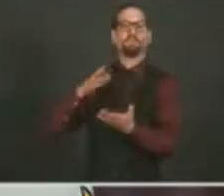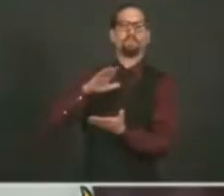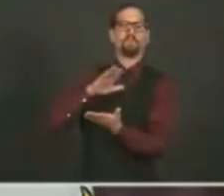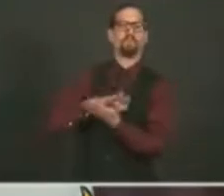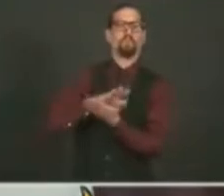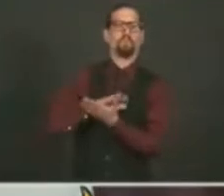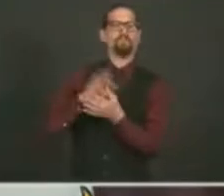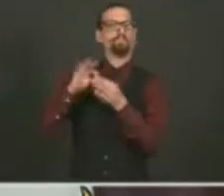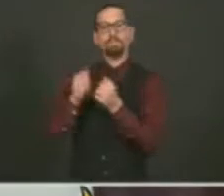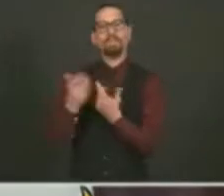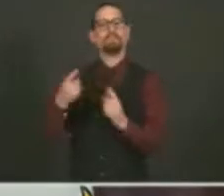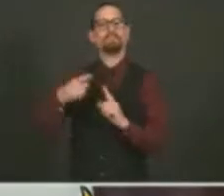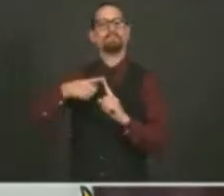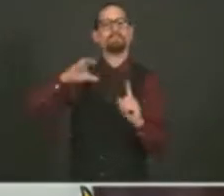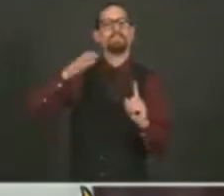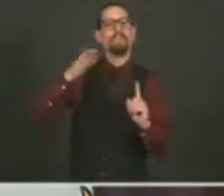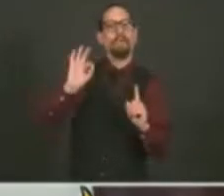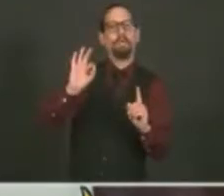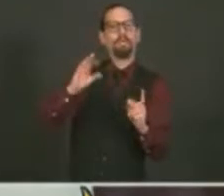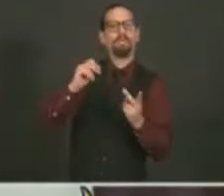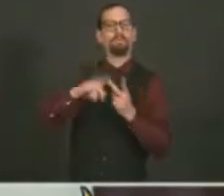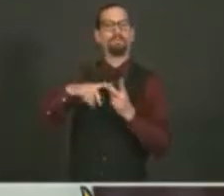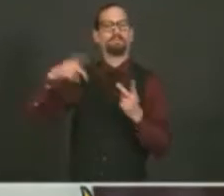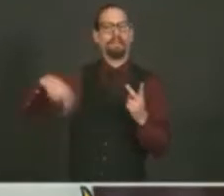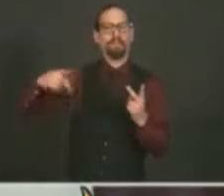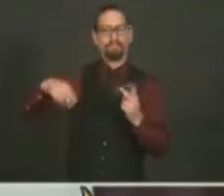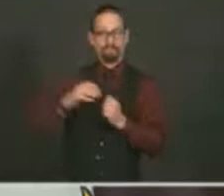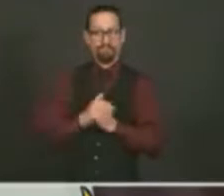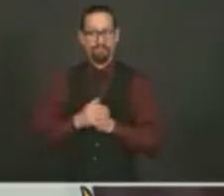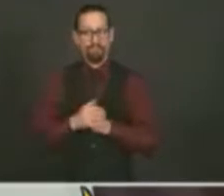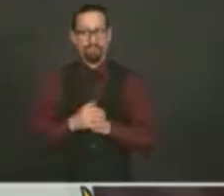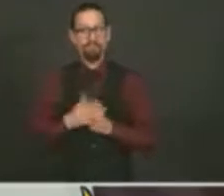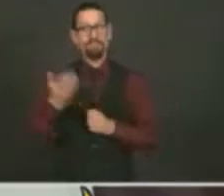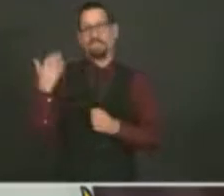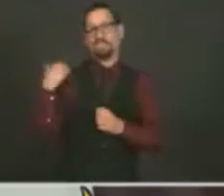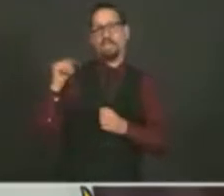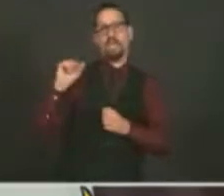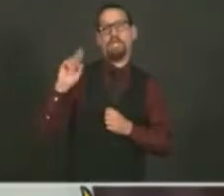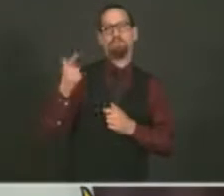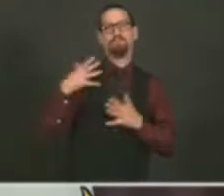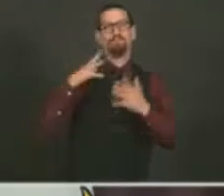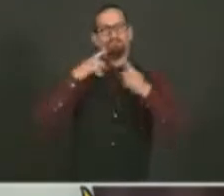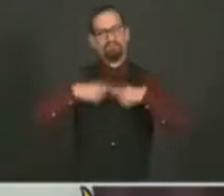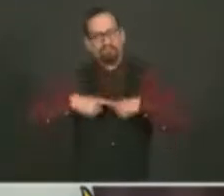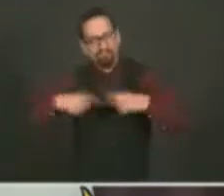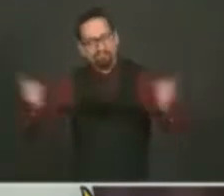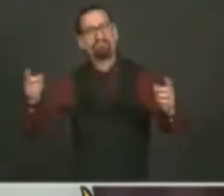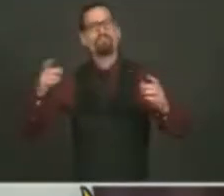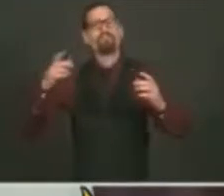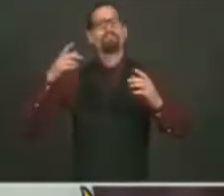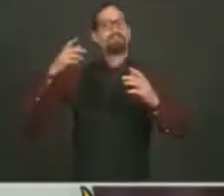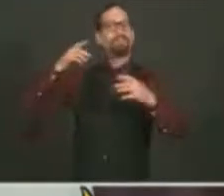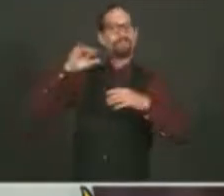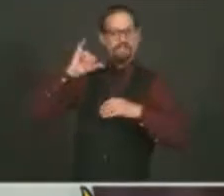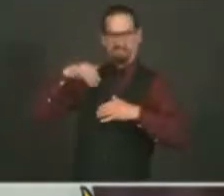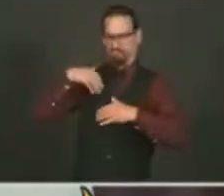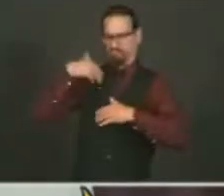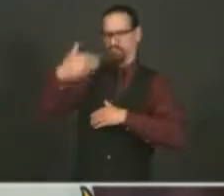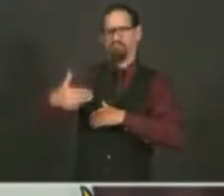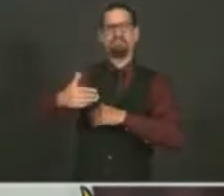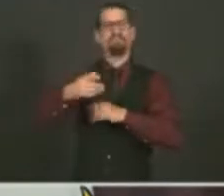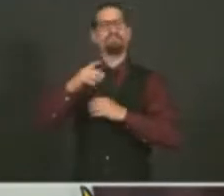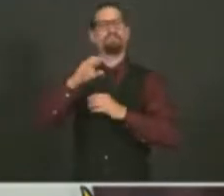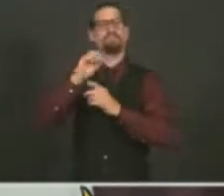announced we were moving forward with in-person learning, and we set this week as a target date for when we wanted